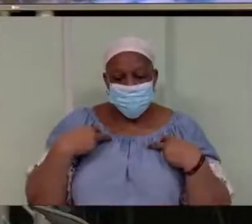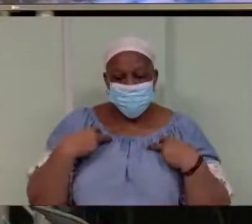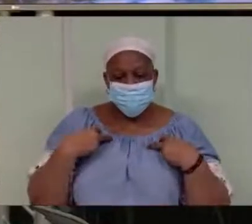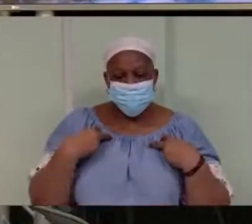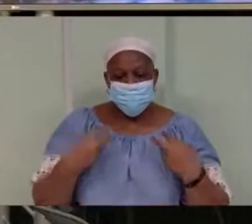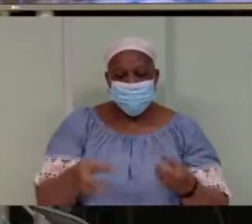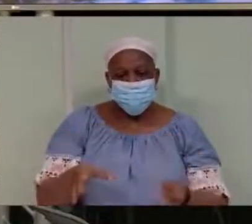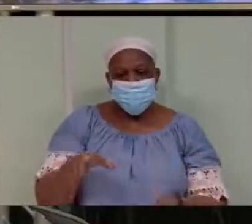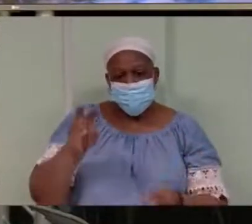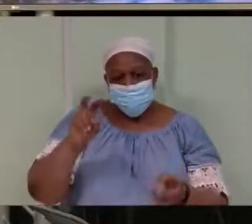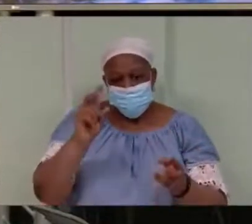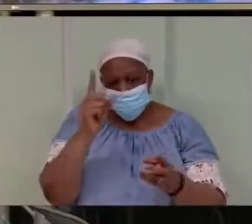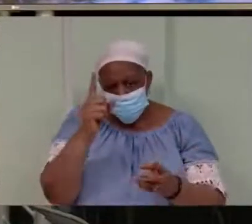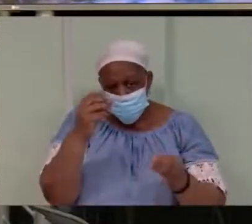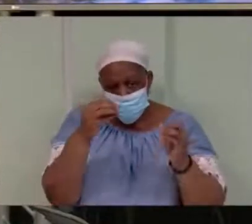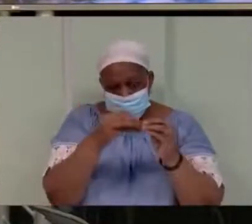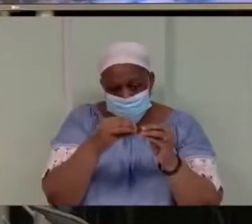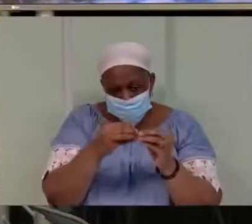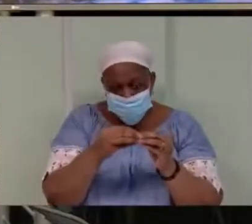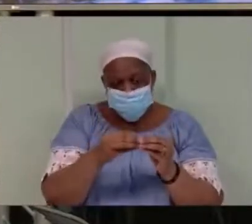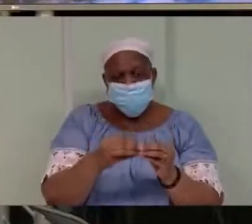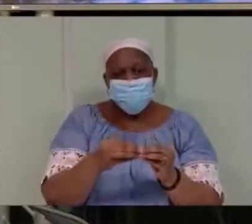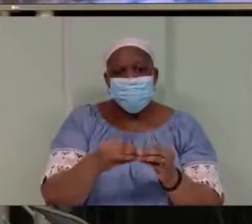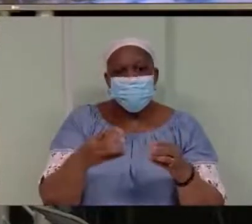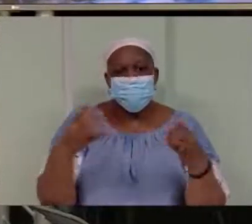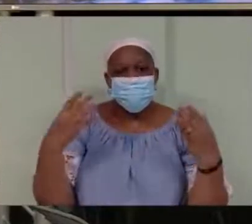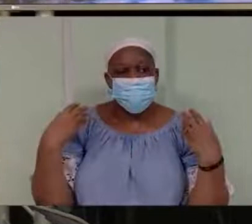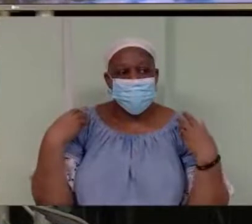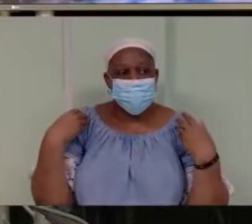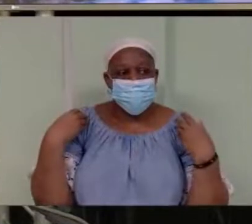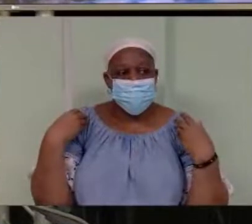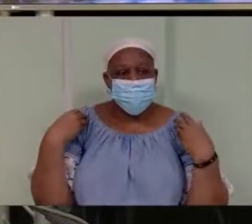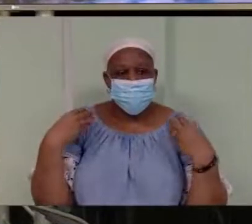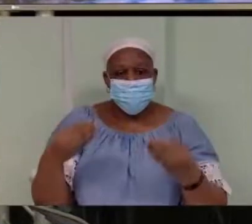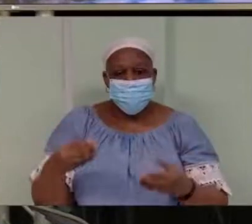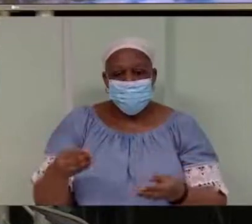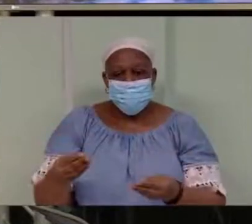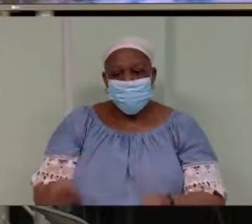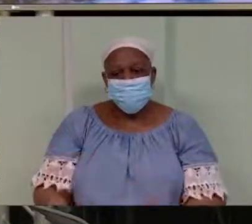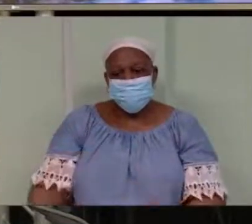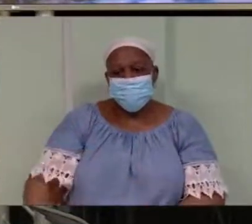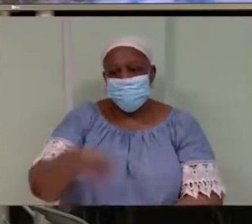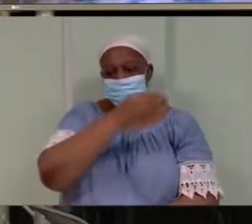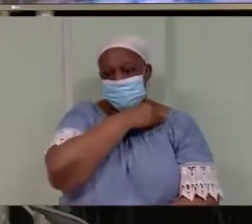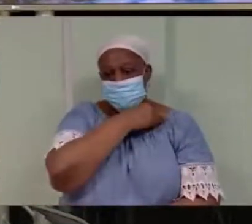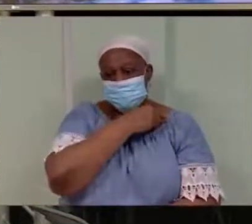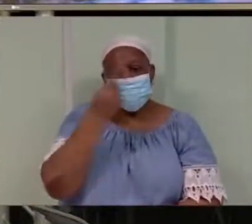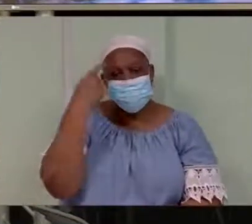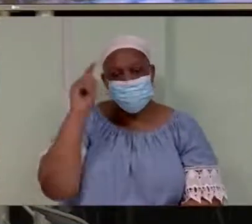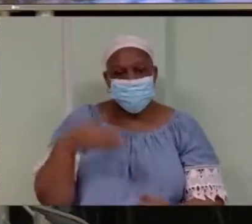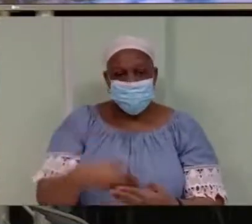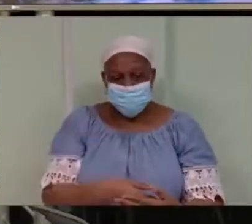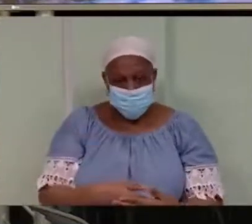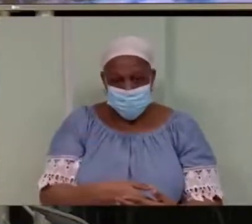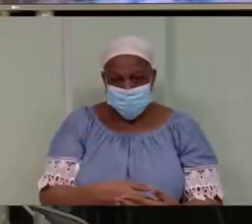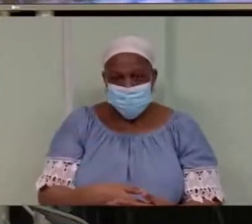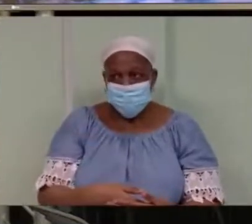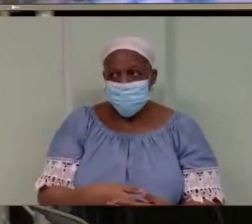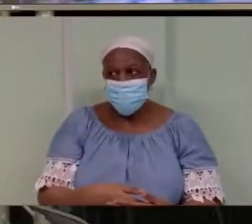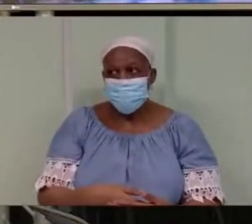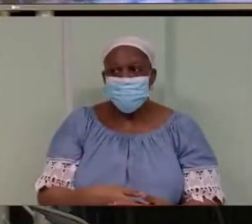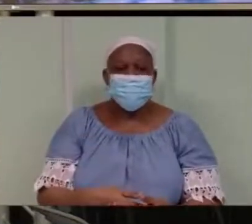this staff member will be properly attired in an apron and a blanket over their shoulder which provides a